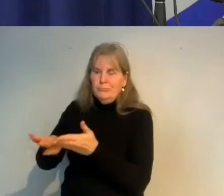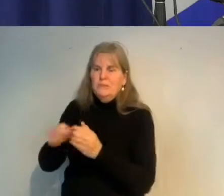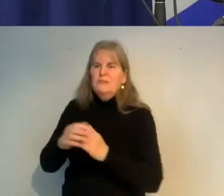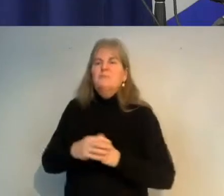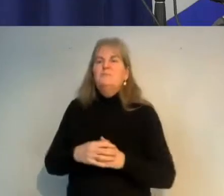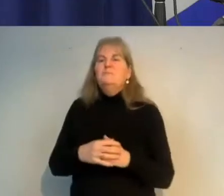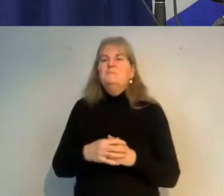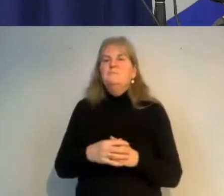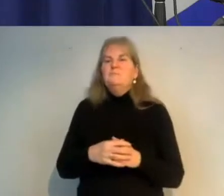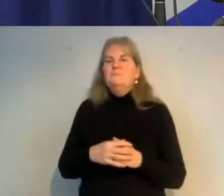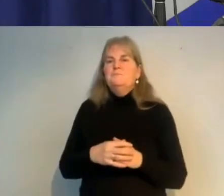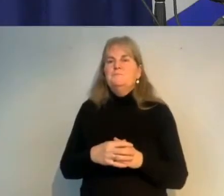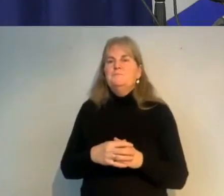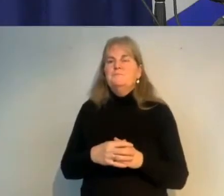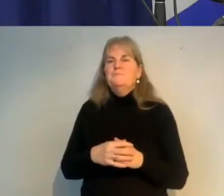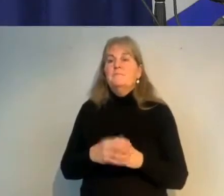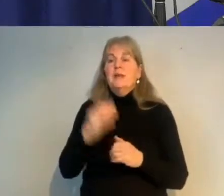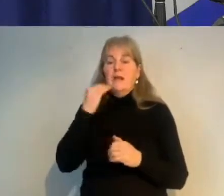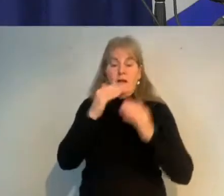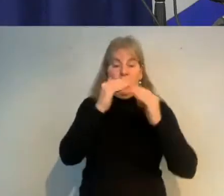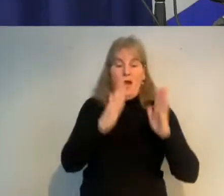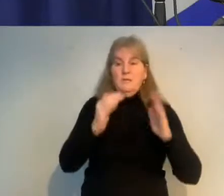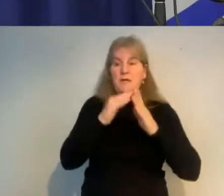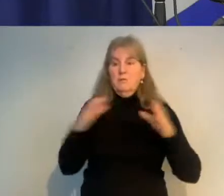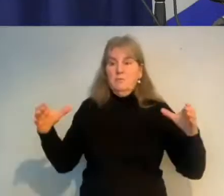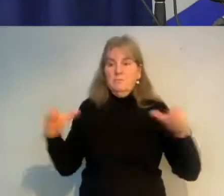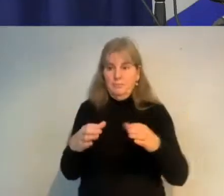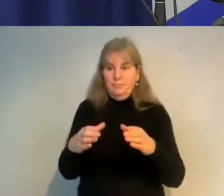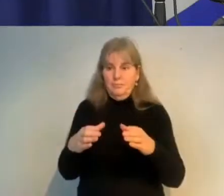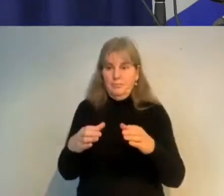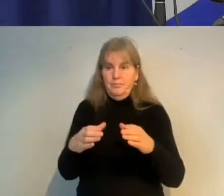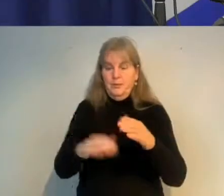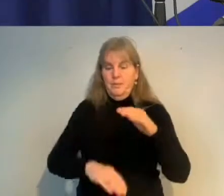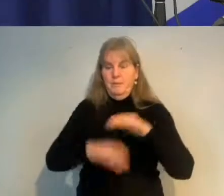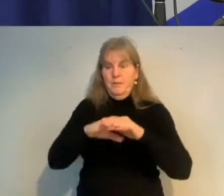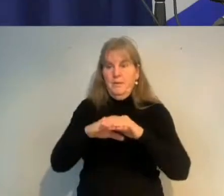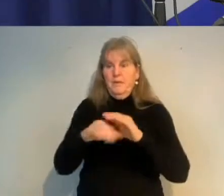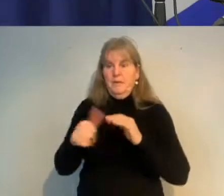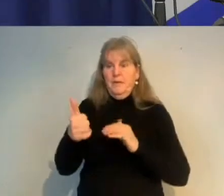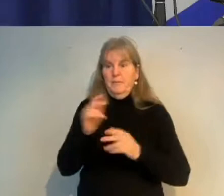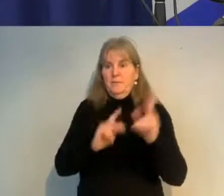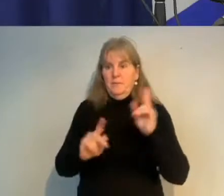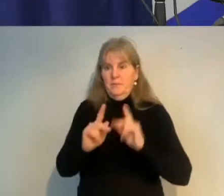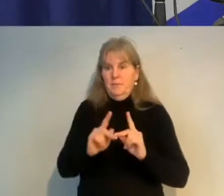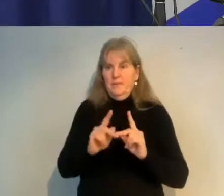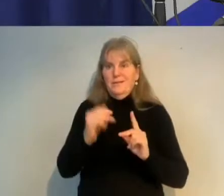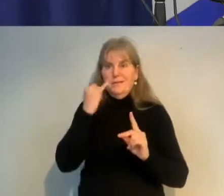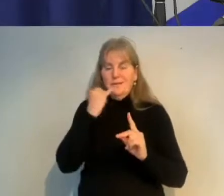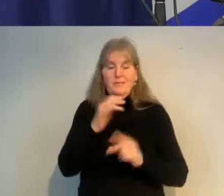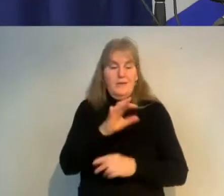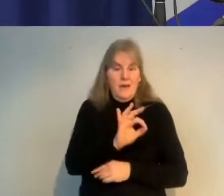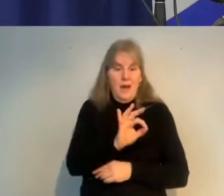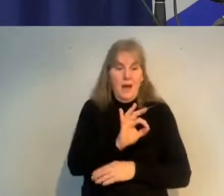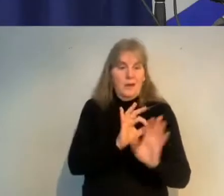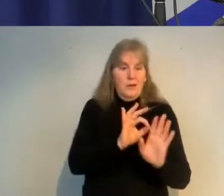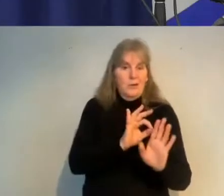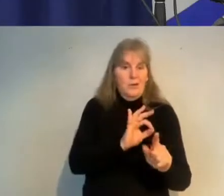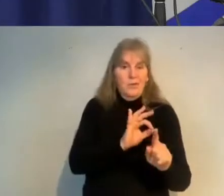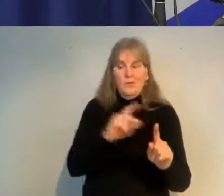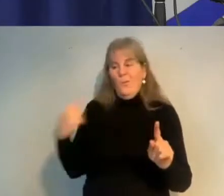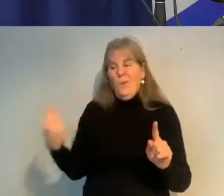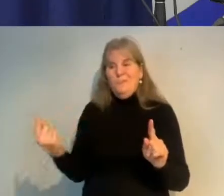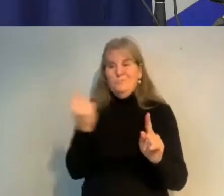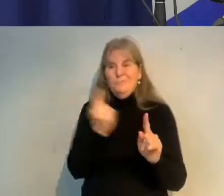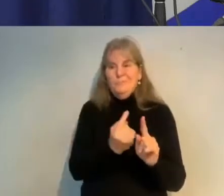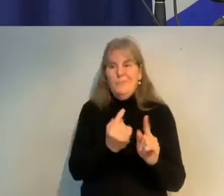So if 2 households gather together, it's a maximum of 10 individuals. So if there's 9 people in your household, you can have 1 person over